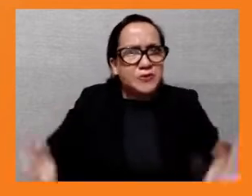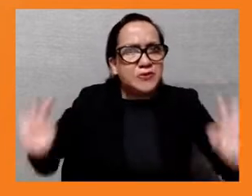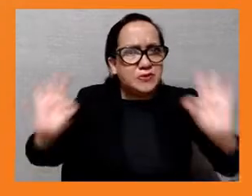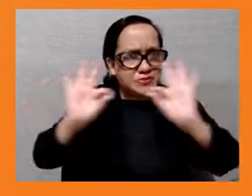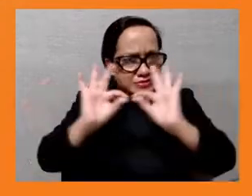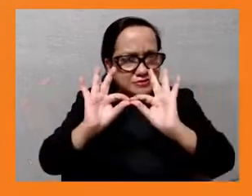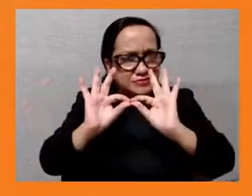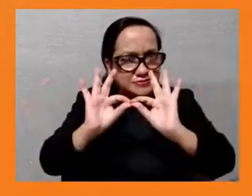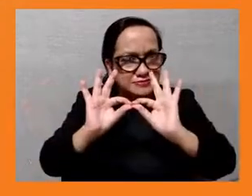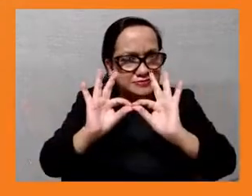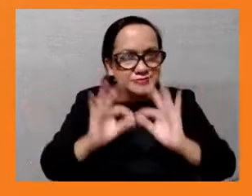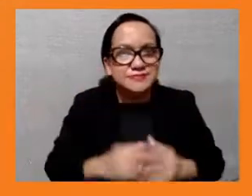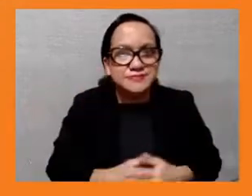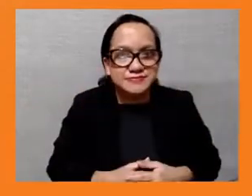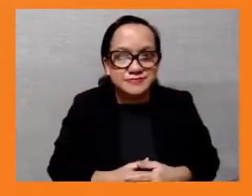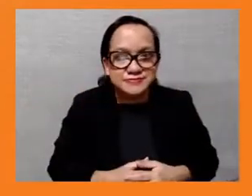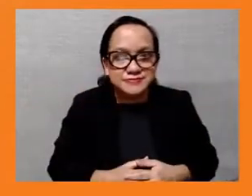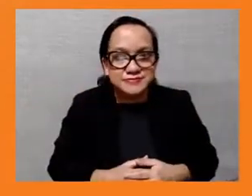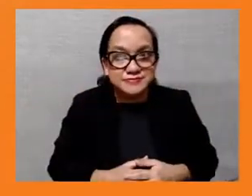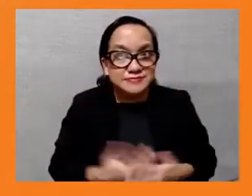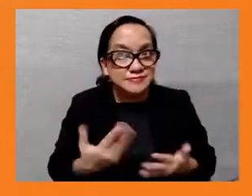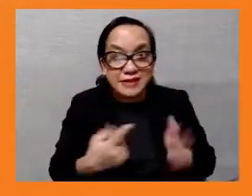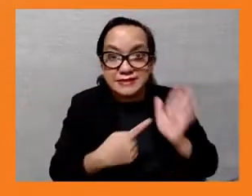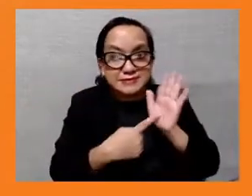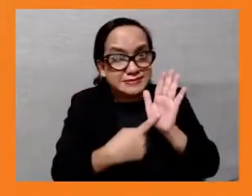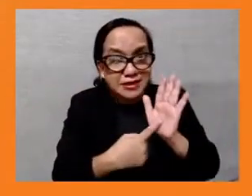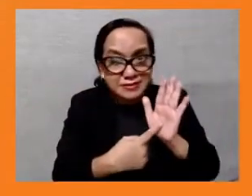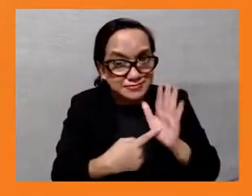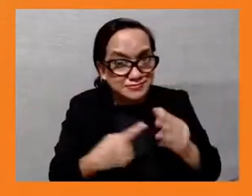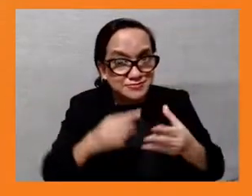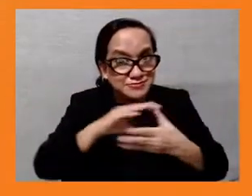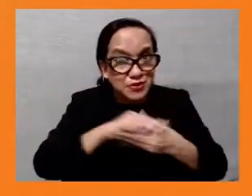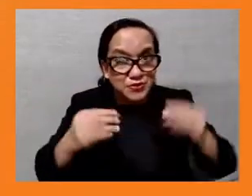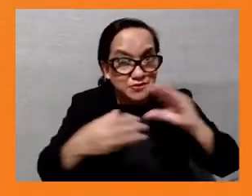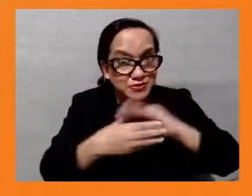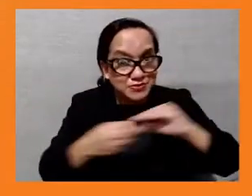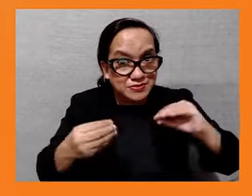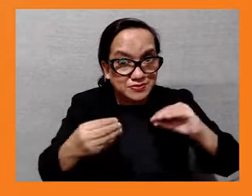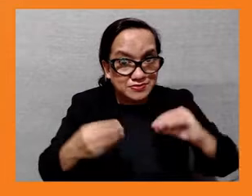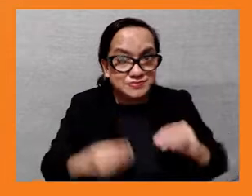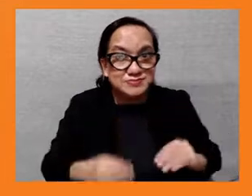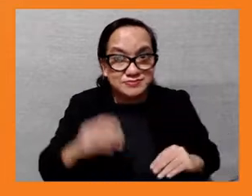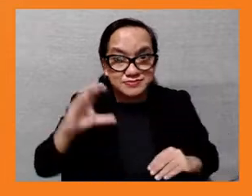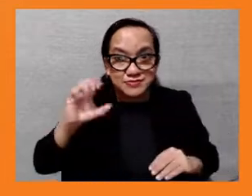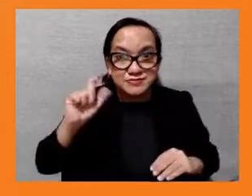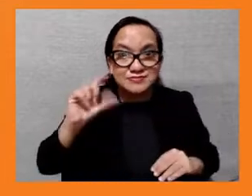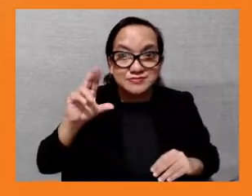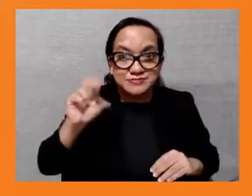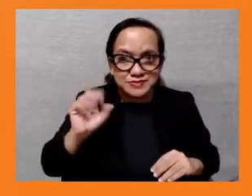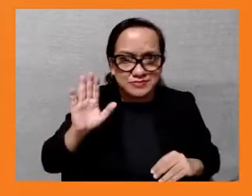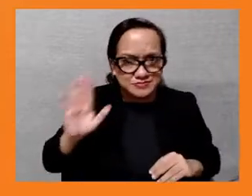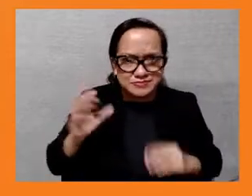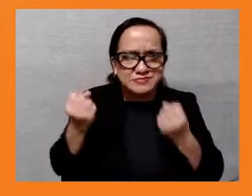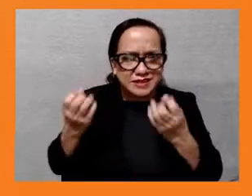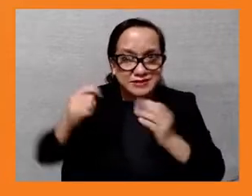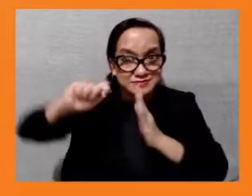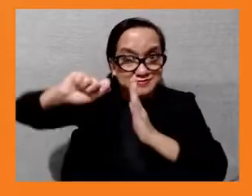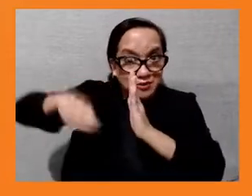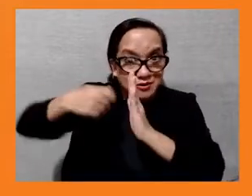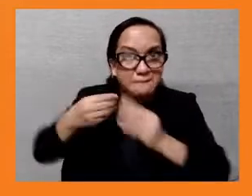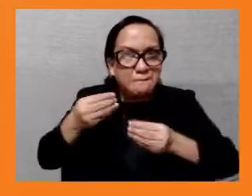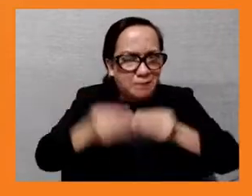the standards of living of the displaced poor and other vulnerable groups. But in fact, it is only in paper.